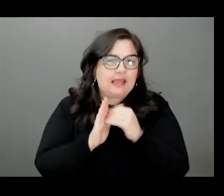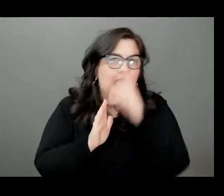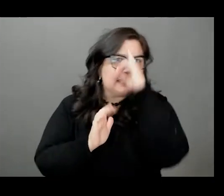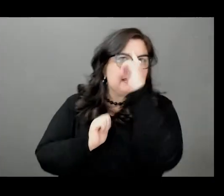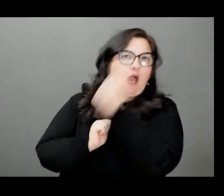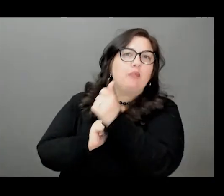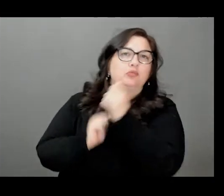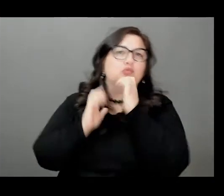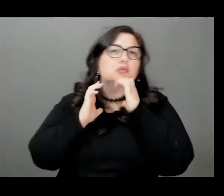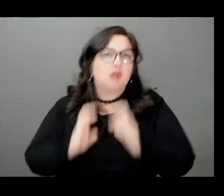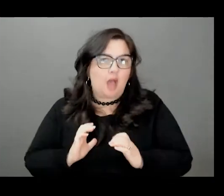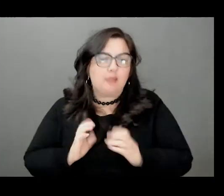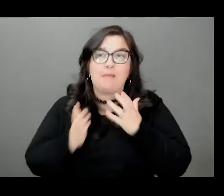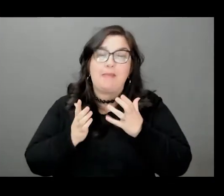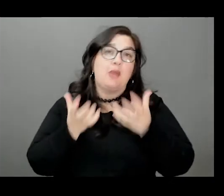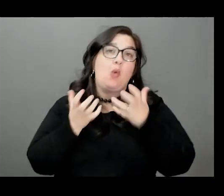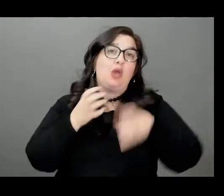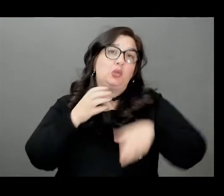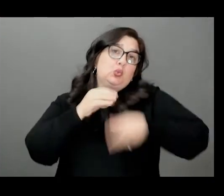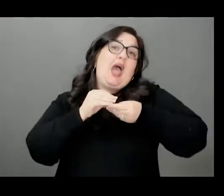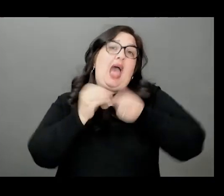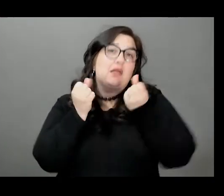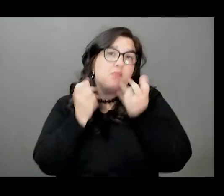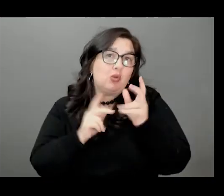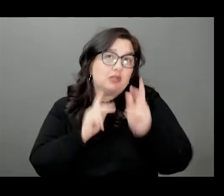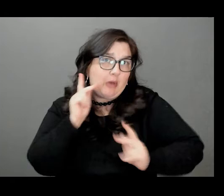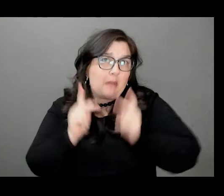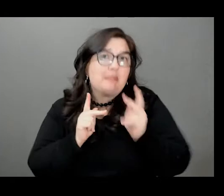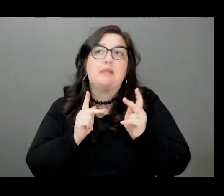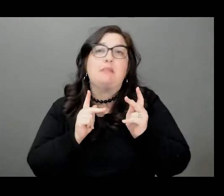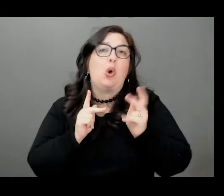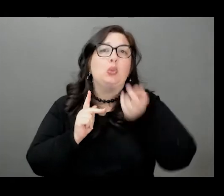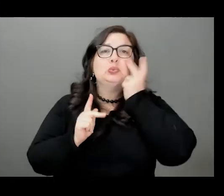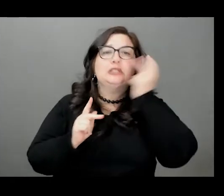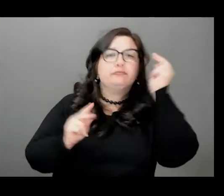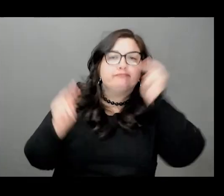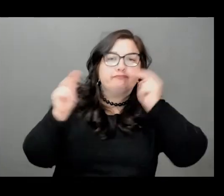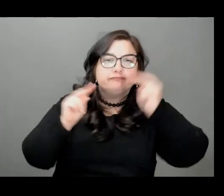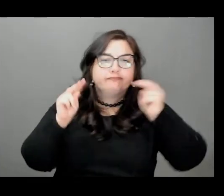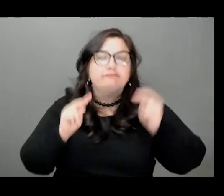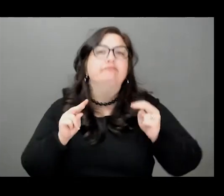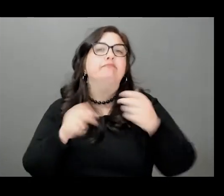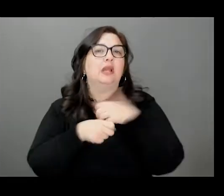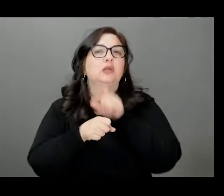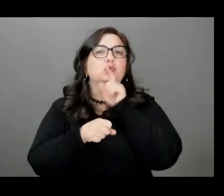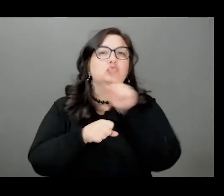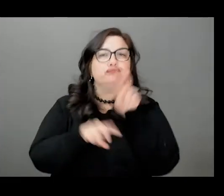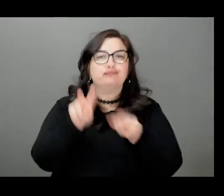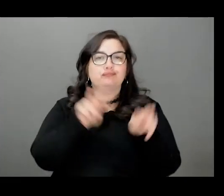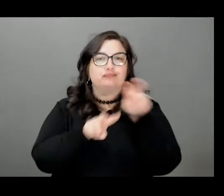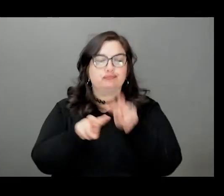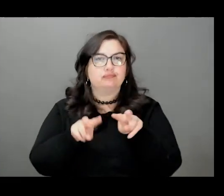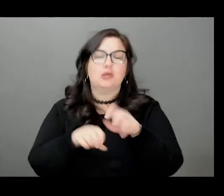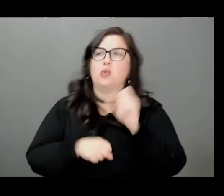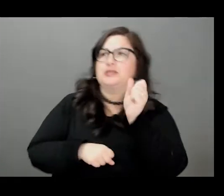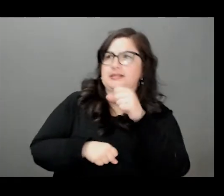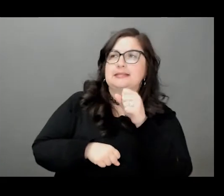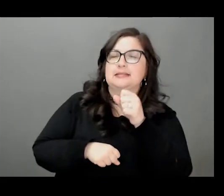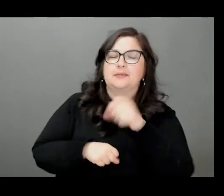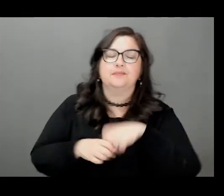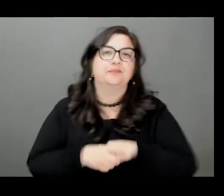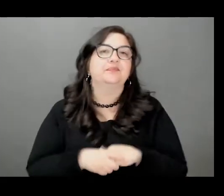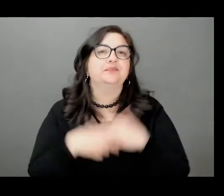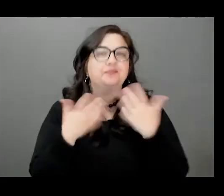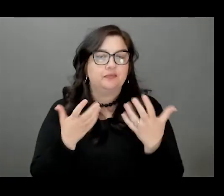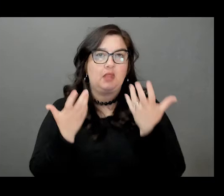Okay. Absolutely, yes. Sometimes again, customers might want to have multiple people have eyes on it, right? Review and Mhm. across the teams. Reviewers and